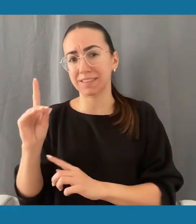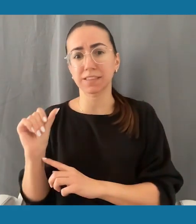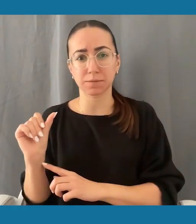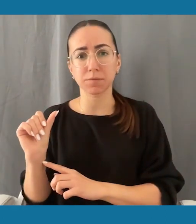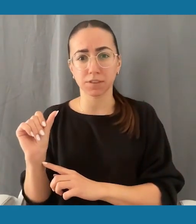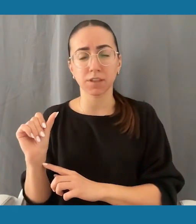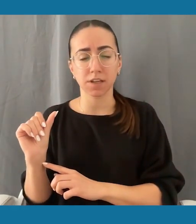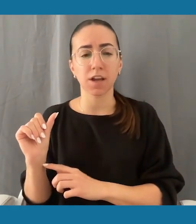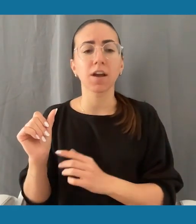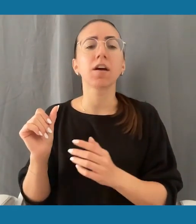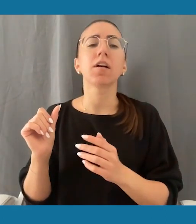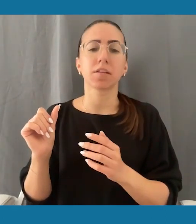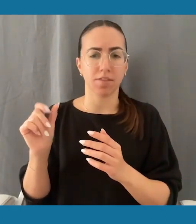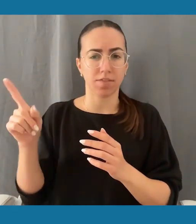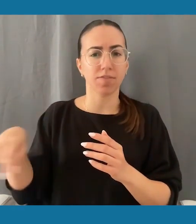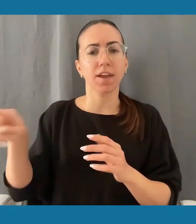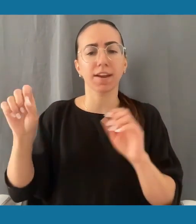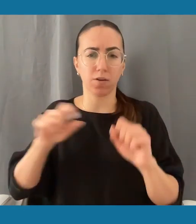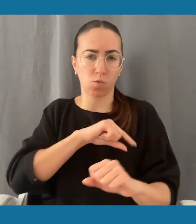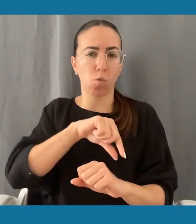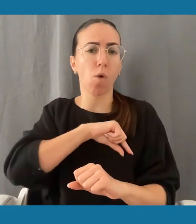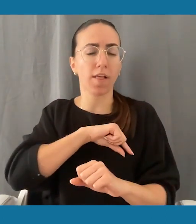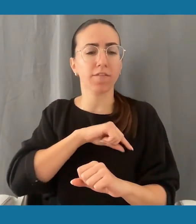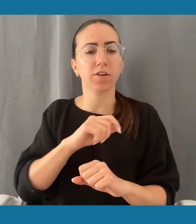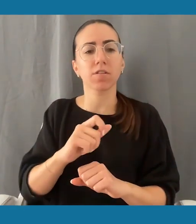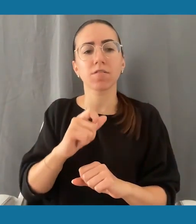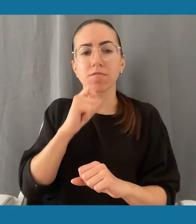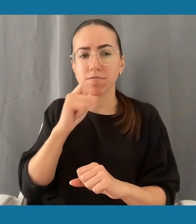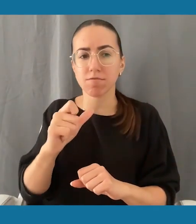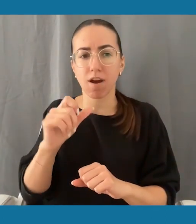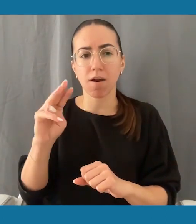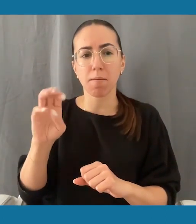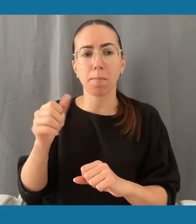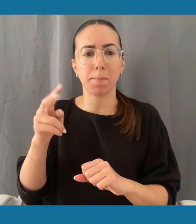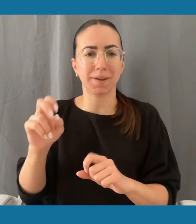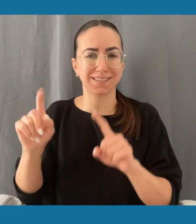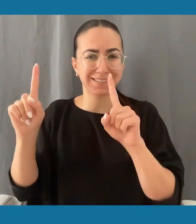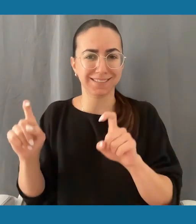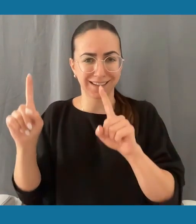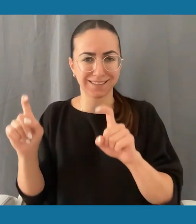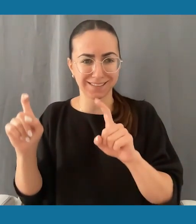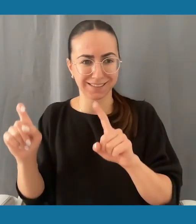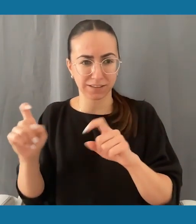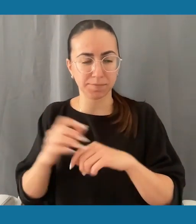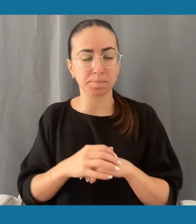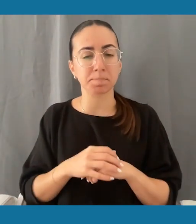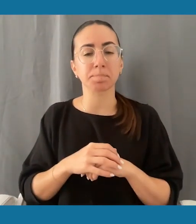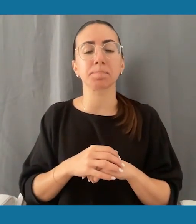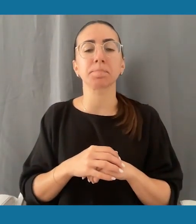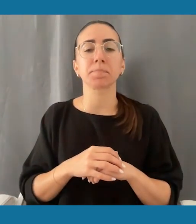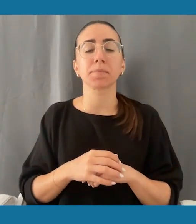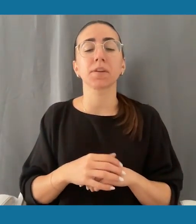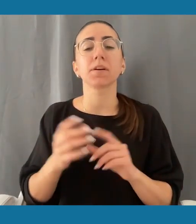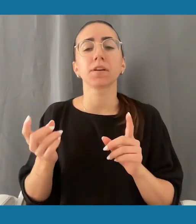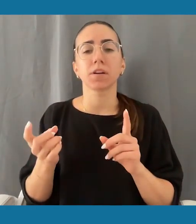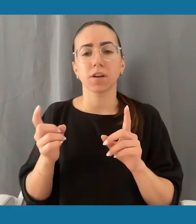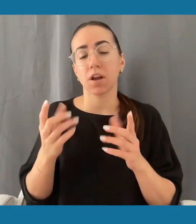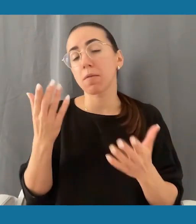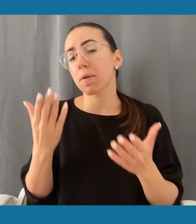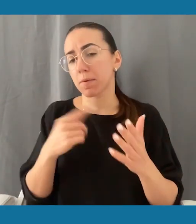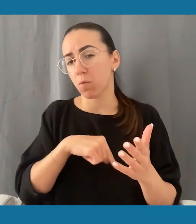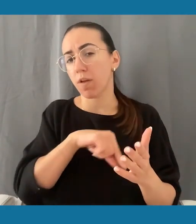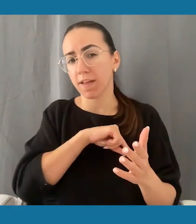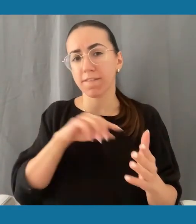Those individuals may qualify for non-means tested SSDI benefits. And they also may qualify